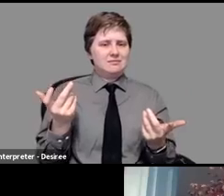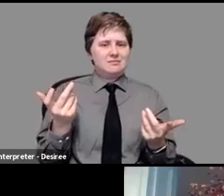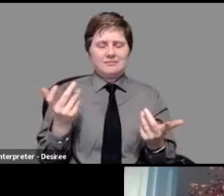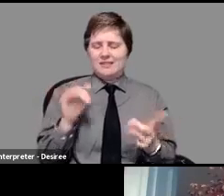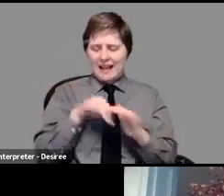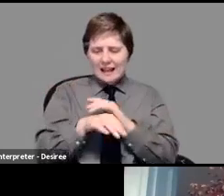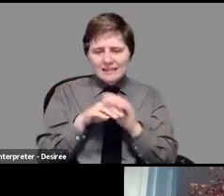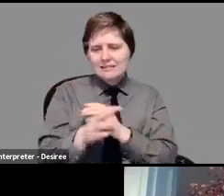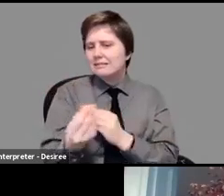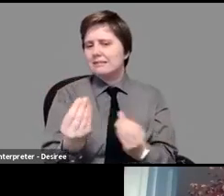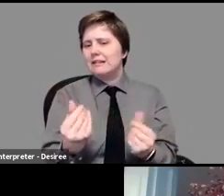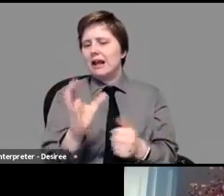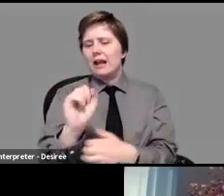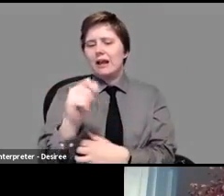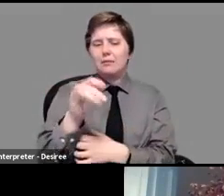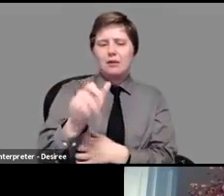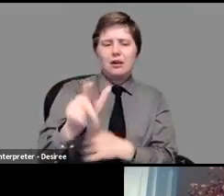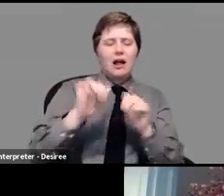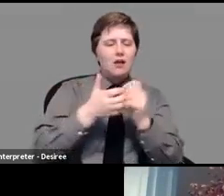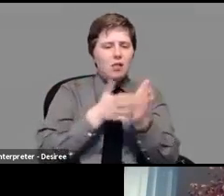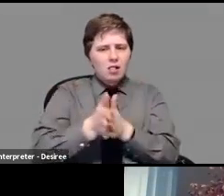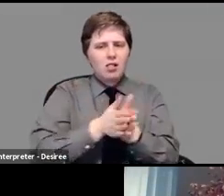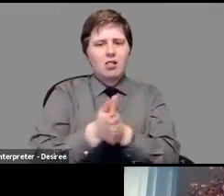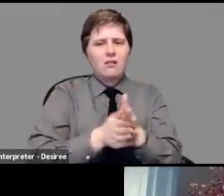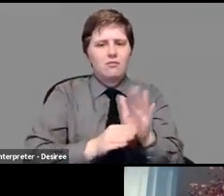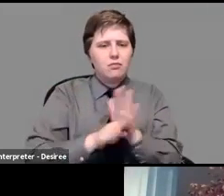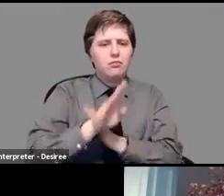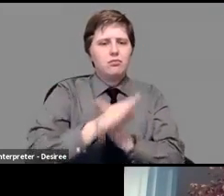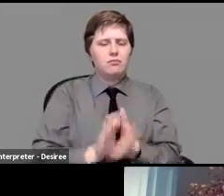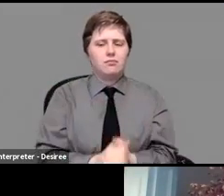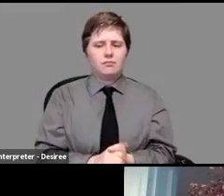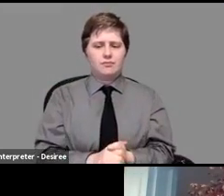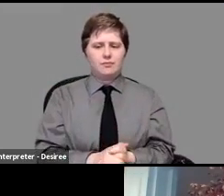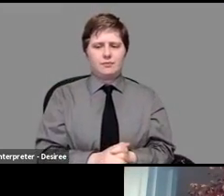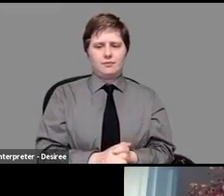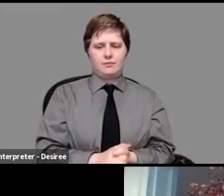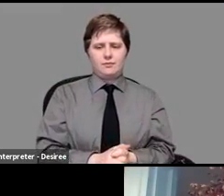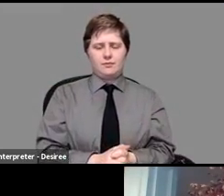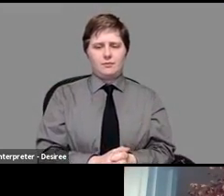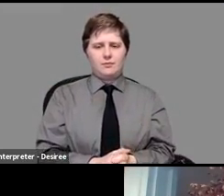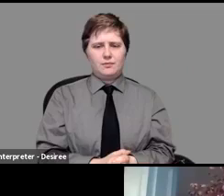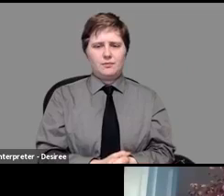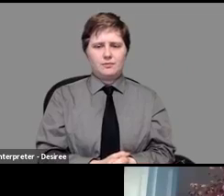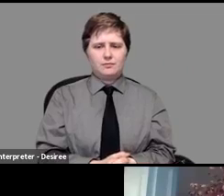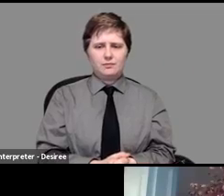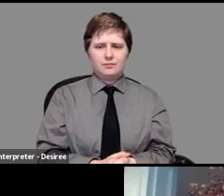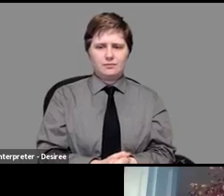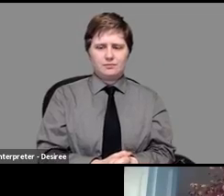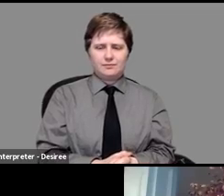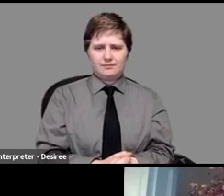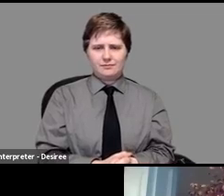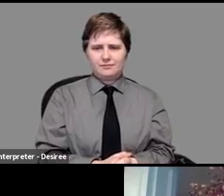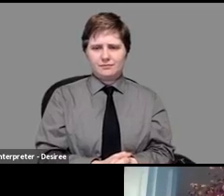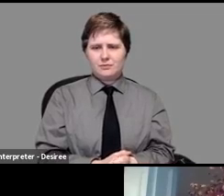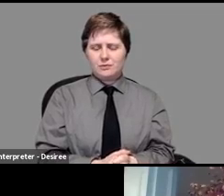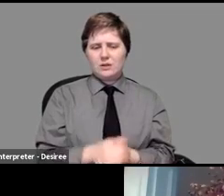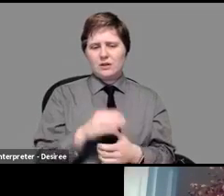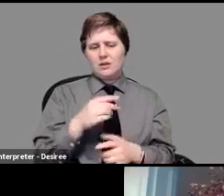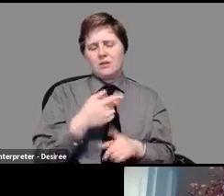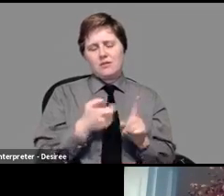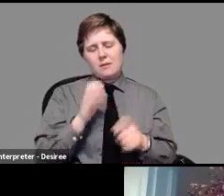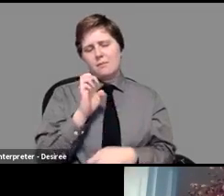and the things to thrive. What, from a banker's perspective, what is your position